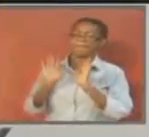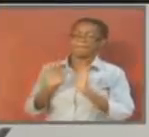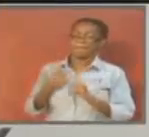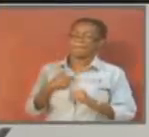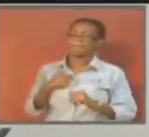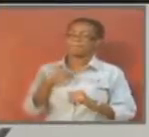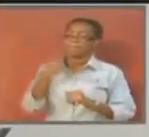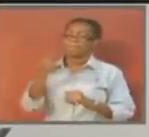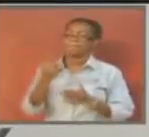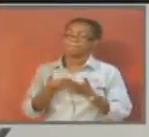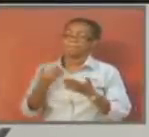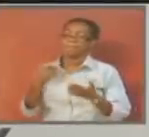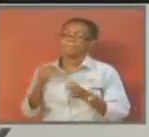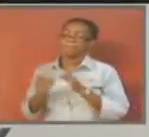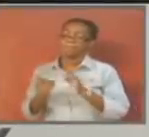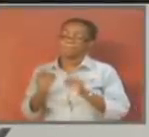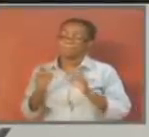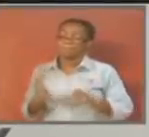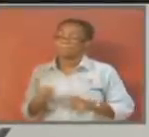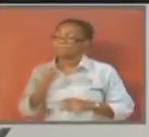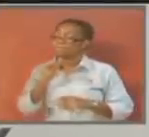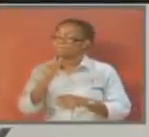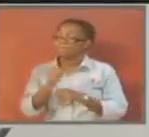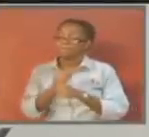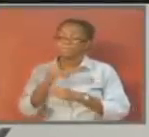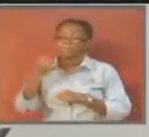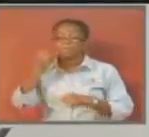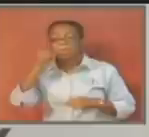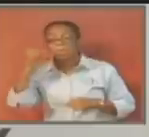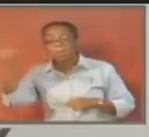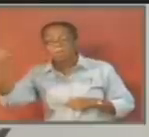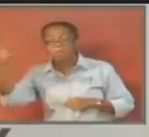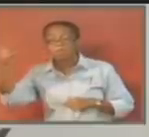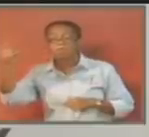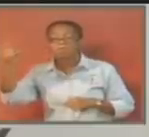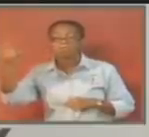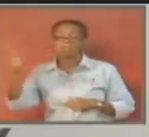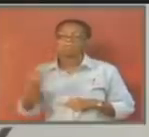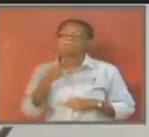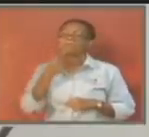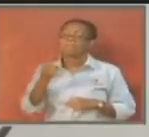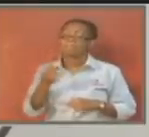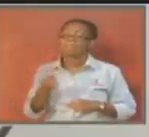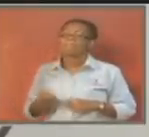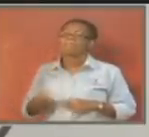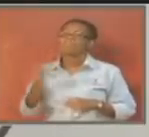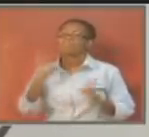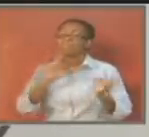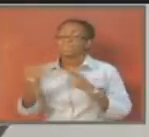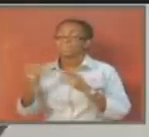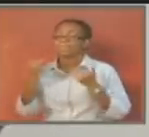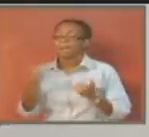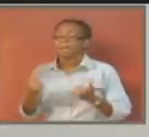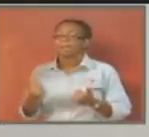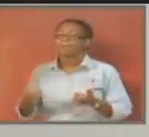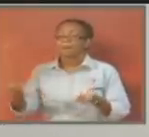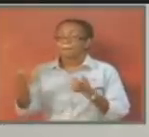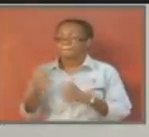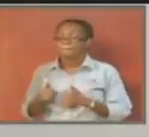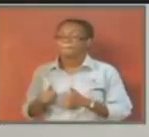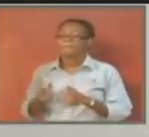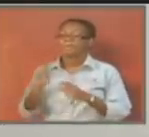their appointment for their second dose, they must visit the facility between 8th week